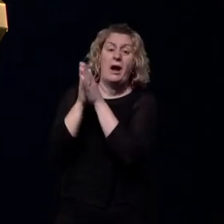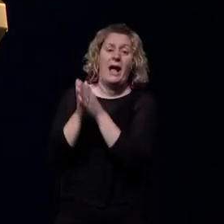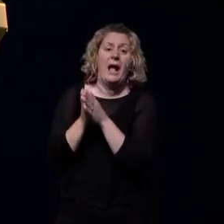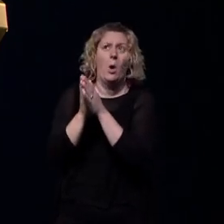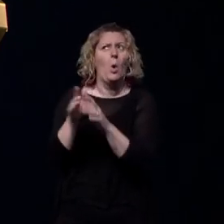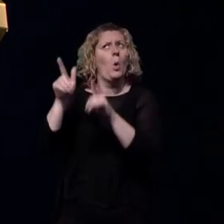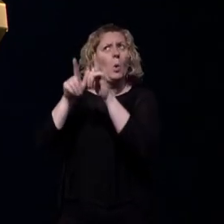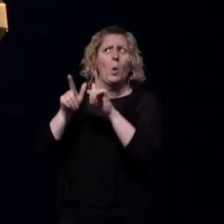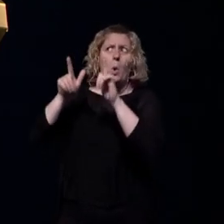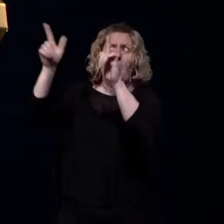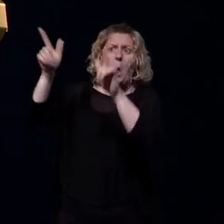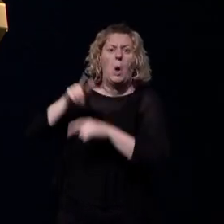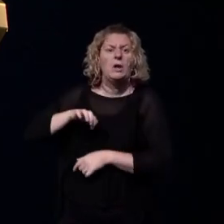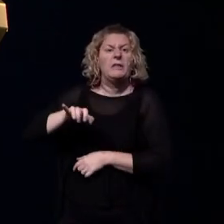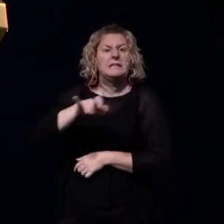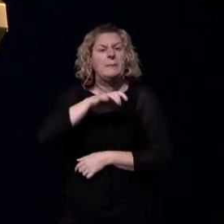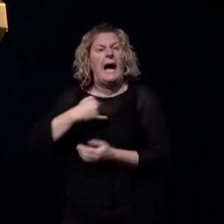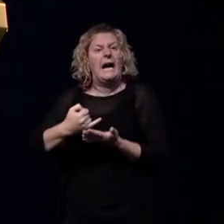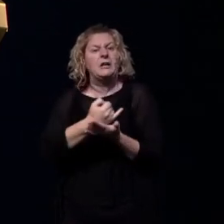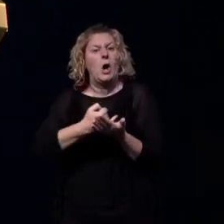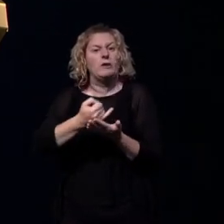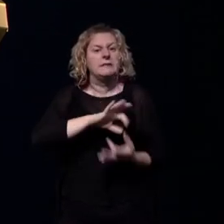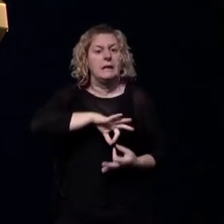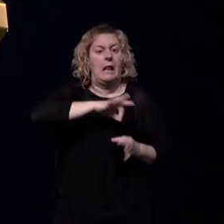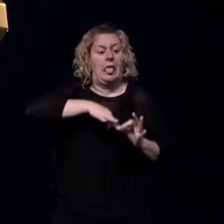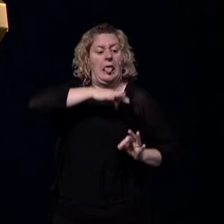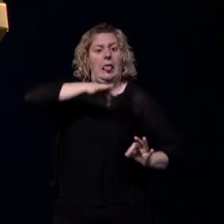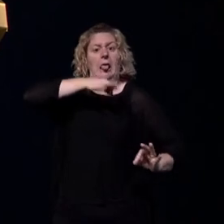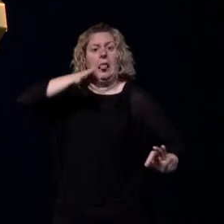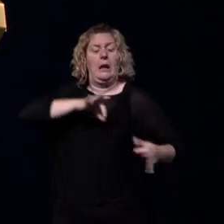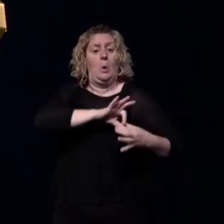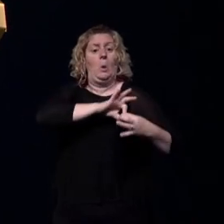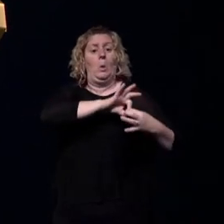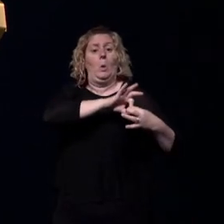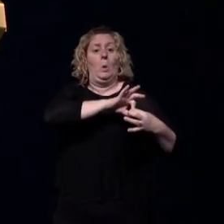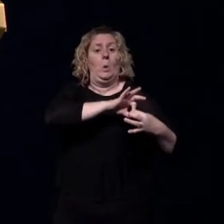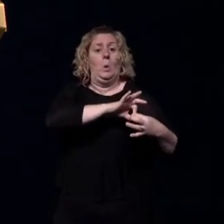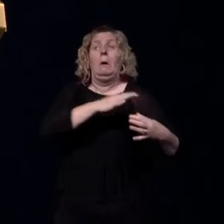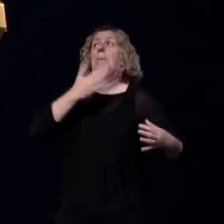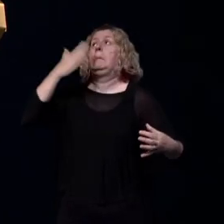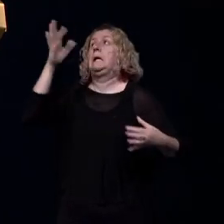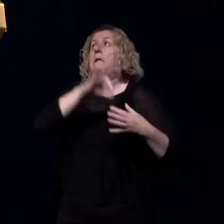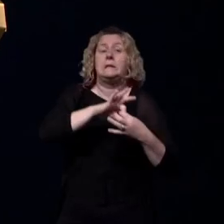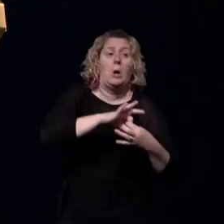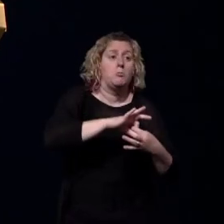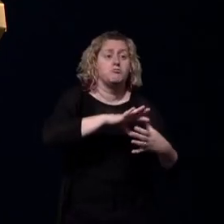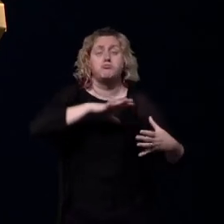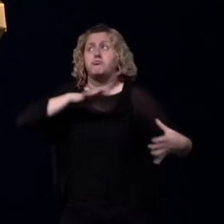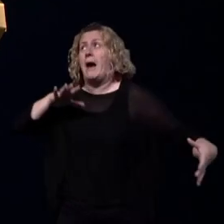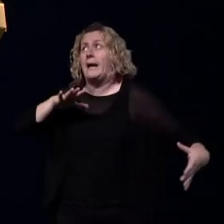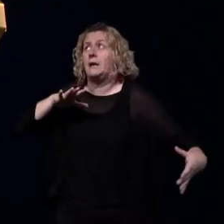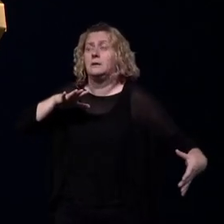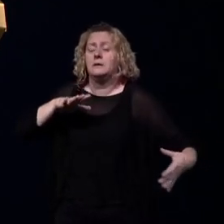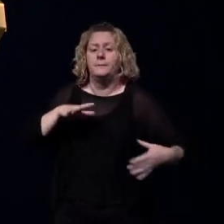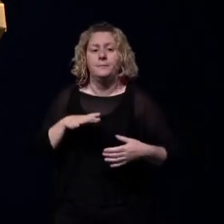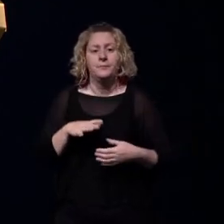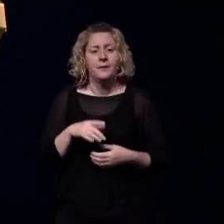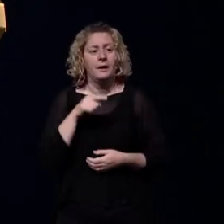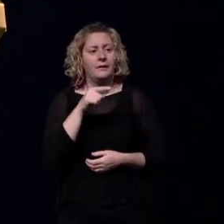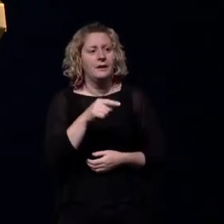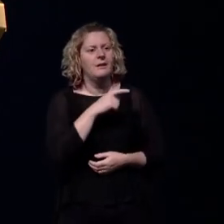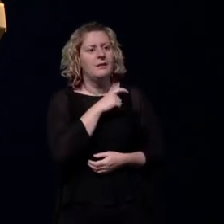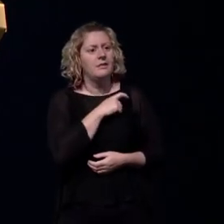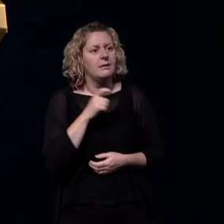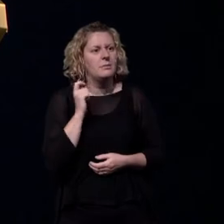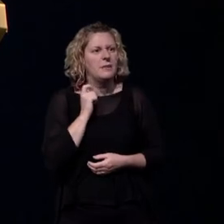been weaving its web, break the web, Lord, break the web. Until the pastor, totally frustrated one week with this prayer coming